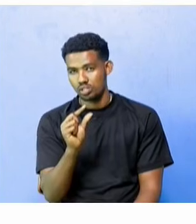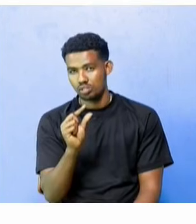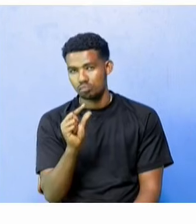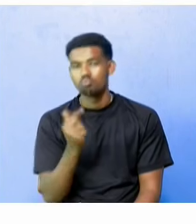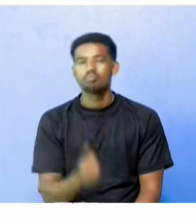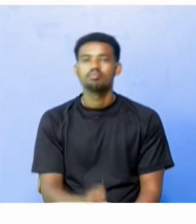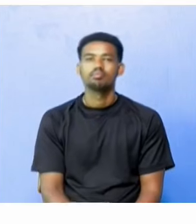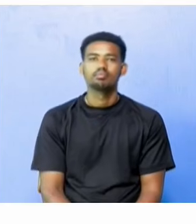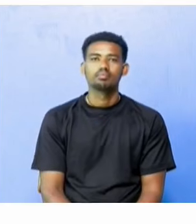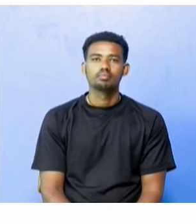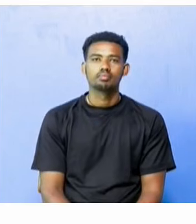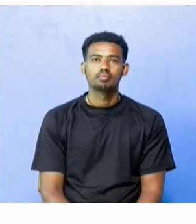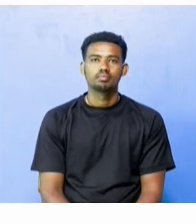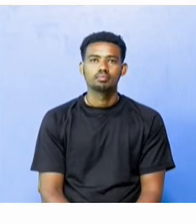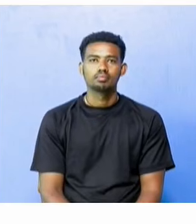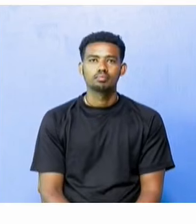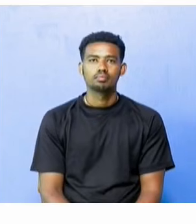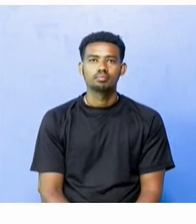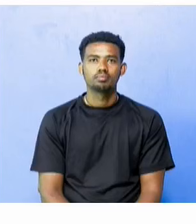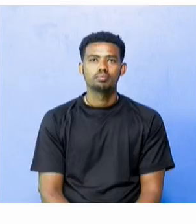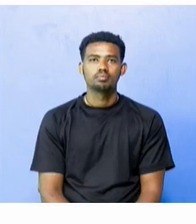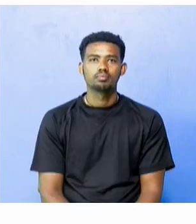yes, less.